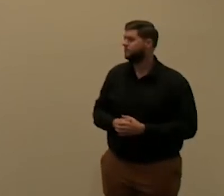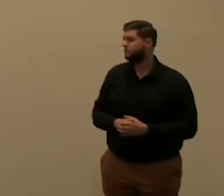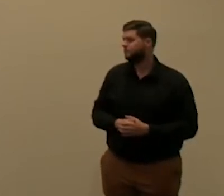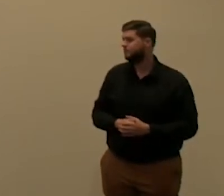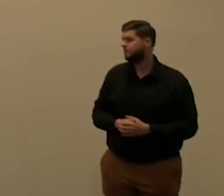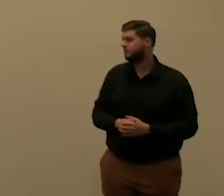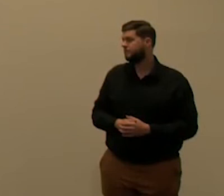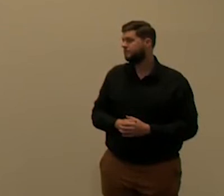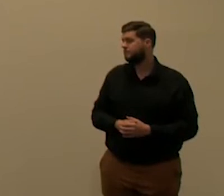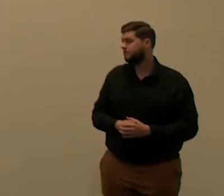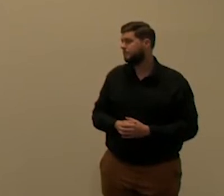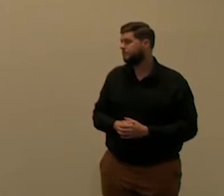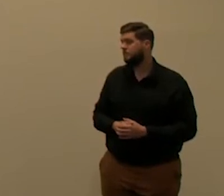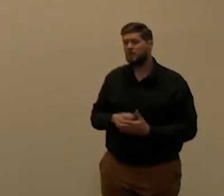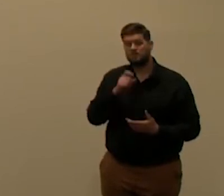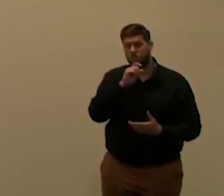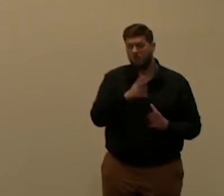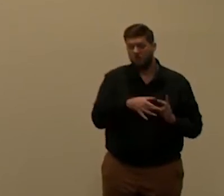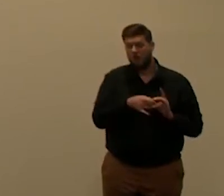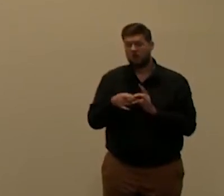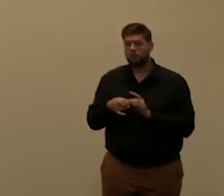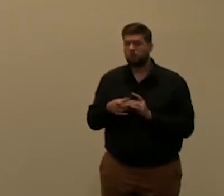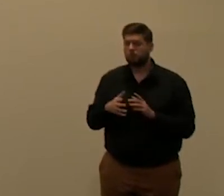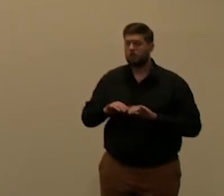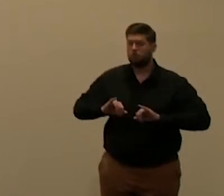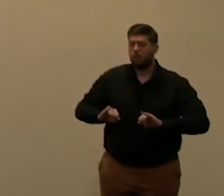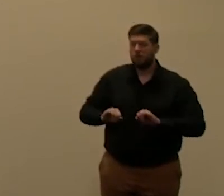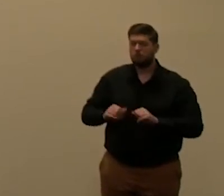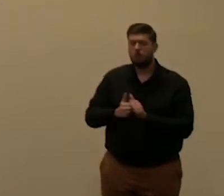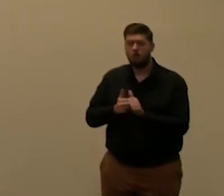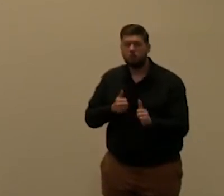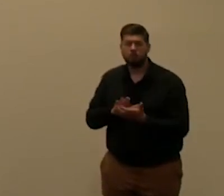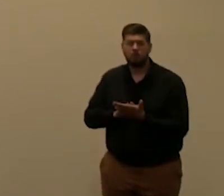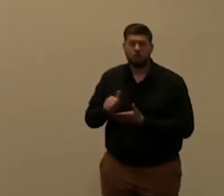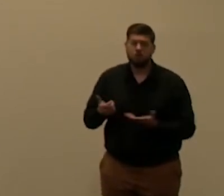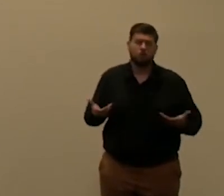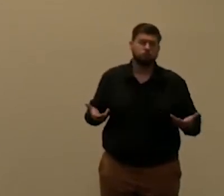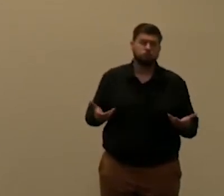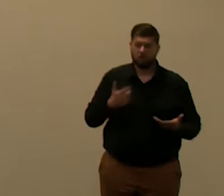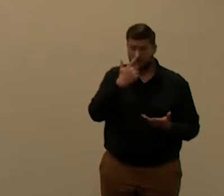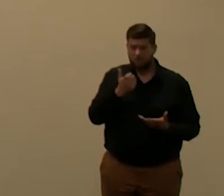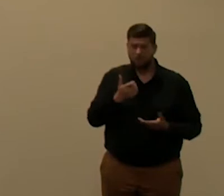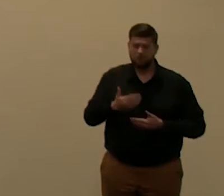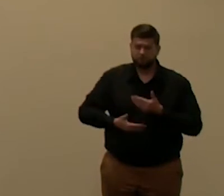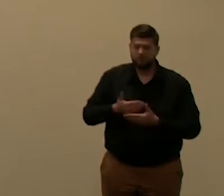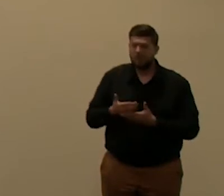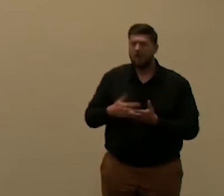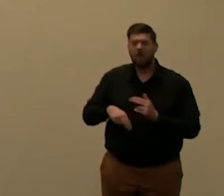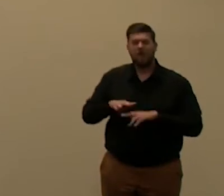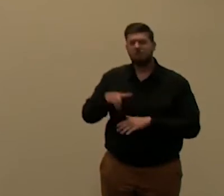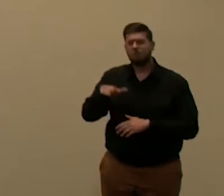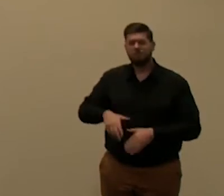It might also lead to just bad company culture. So if people feel like they have to be